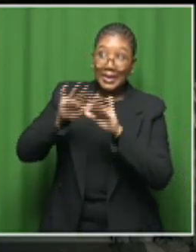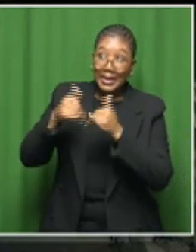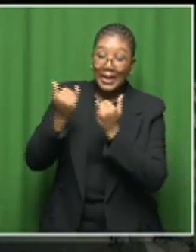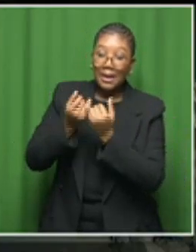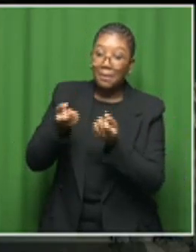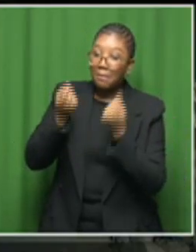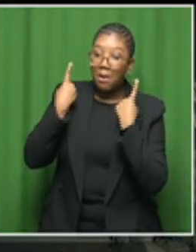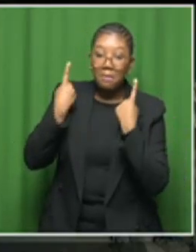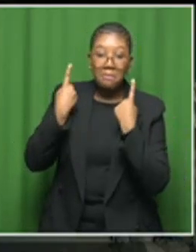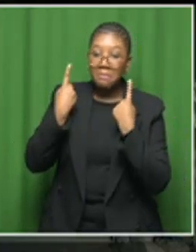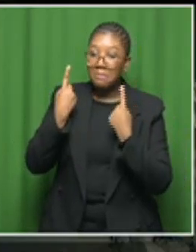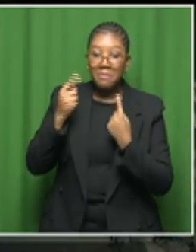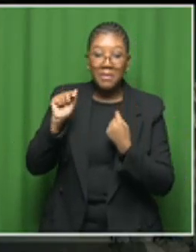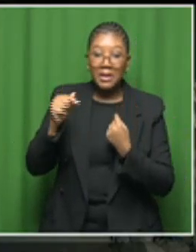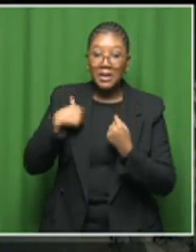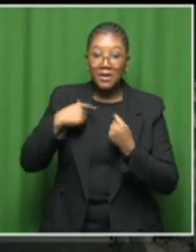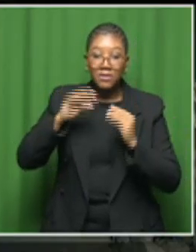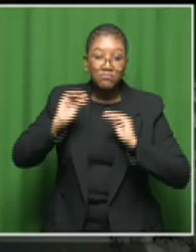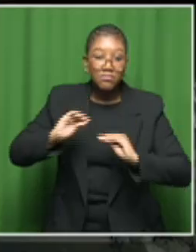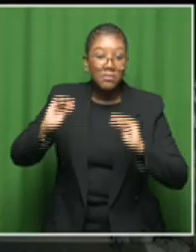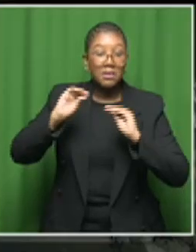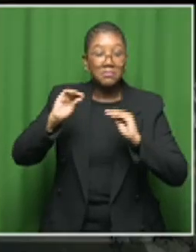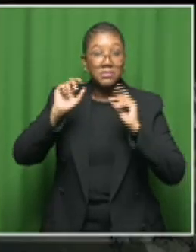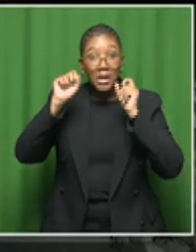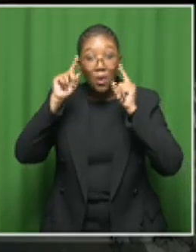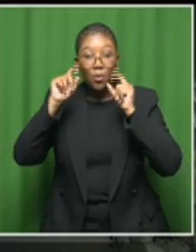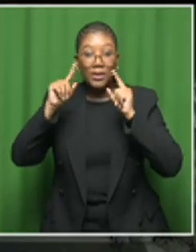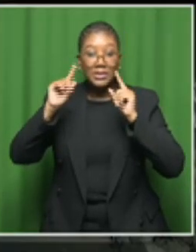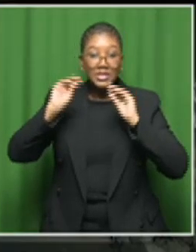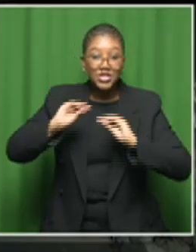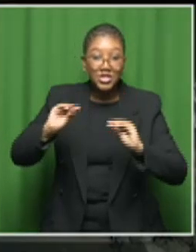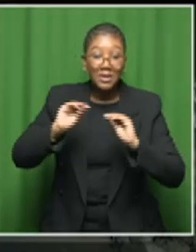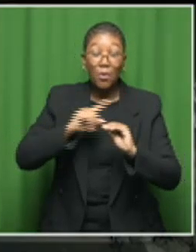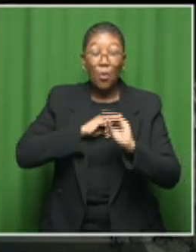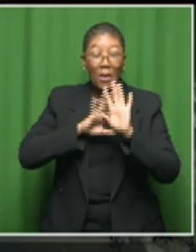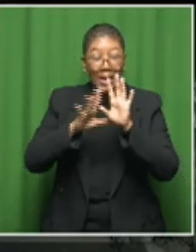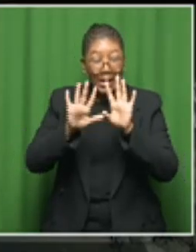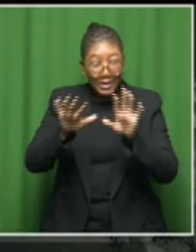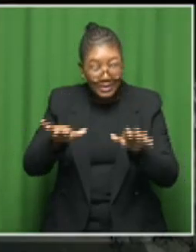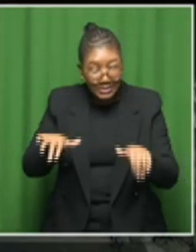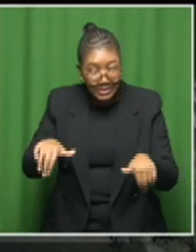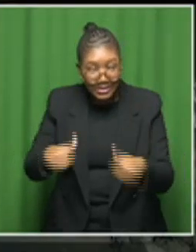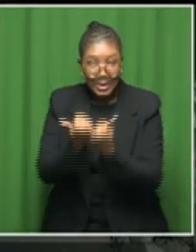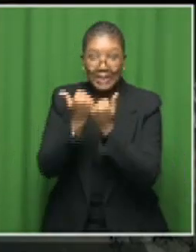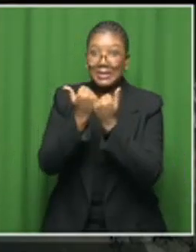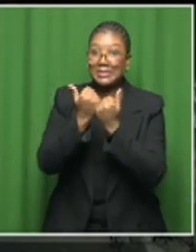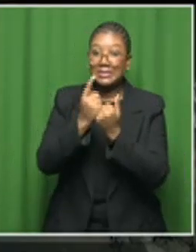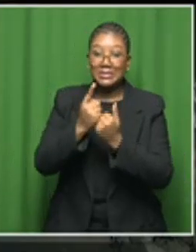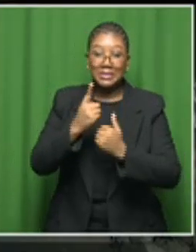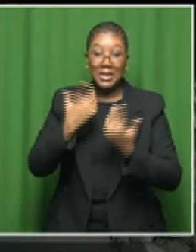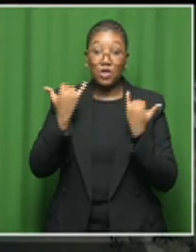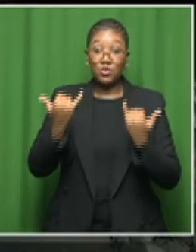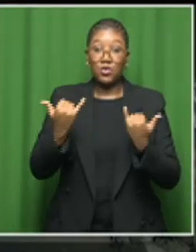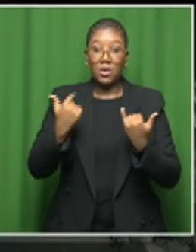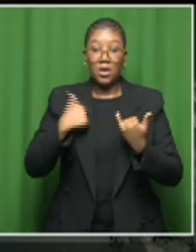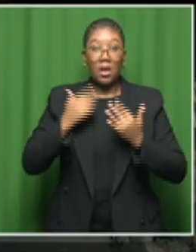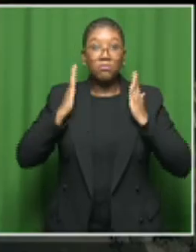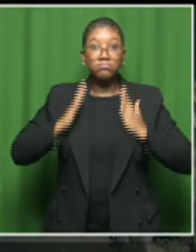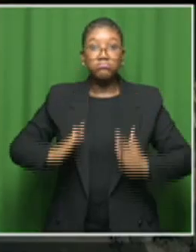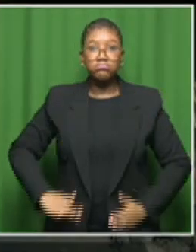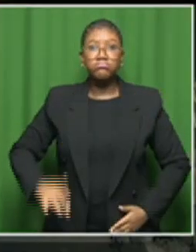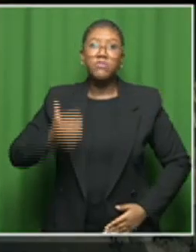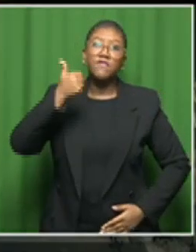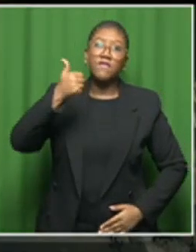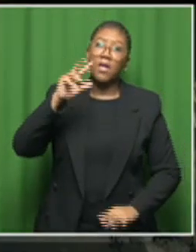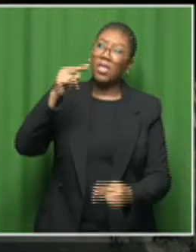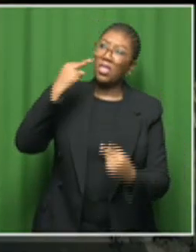really just try to raise awareness even in the workplace, because that's the most challenging place, where you look fine on the outer appearance, but what